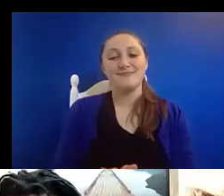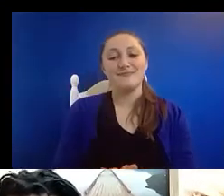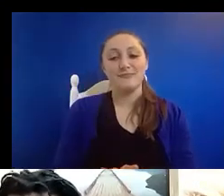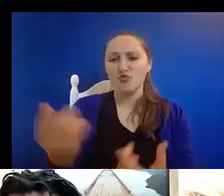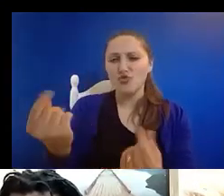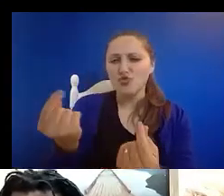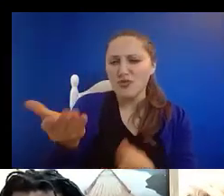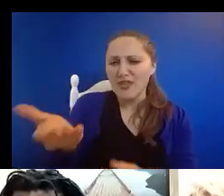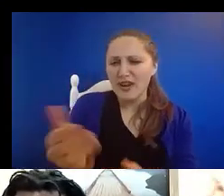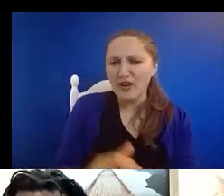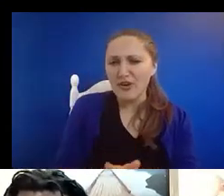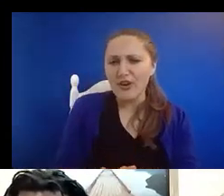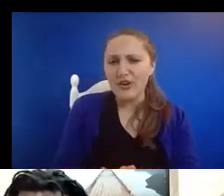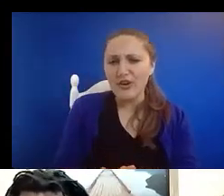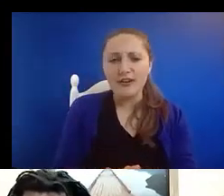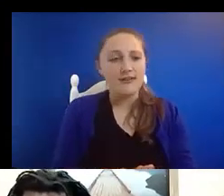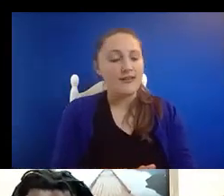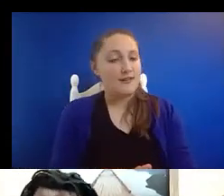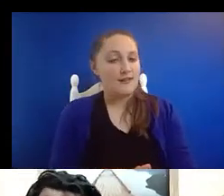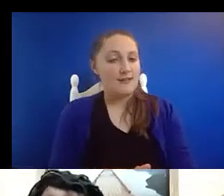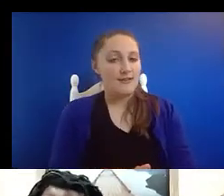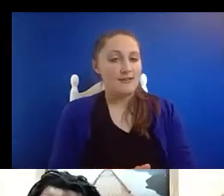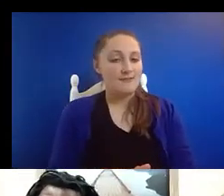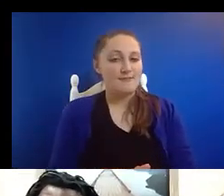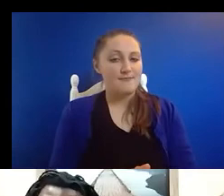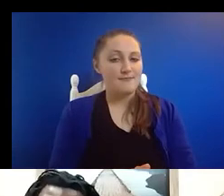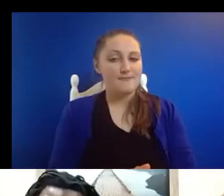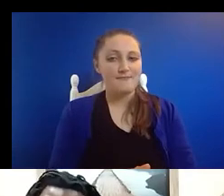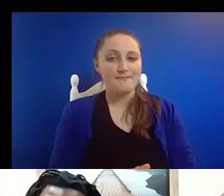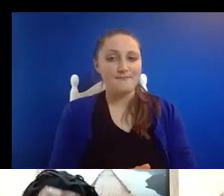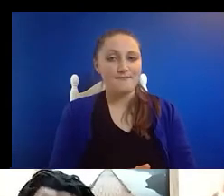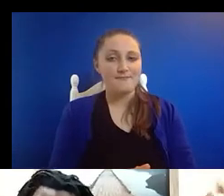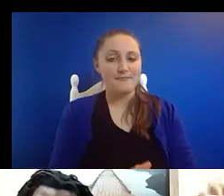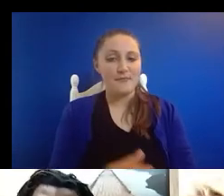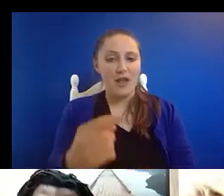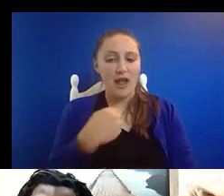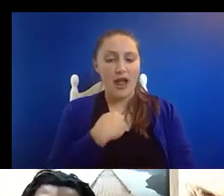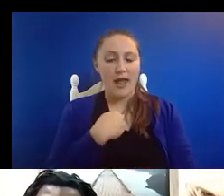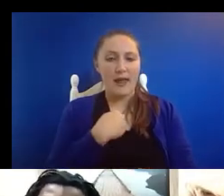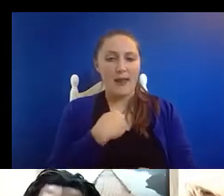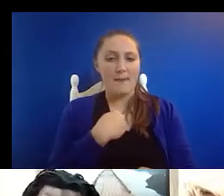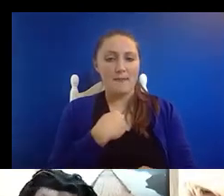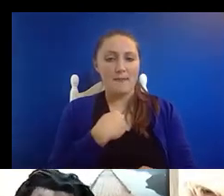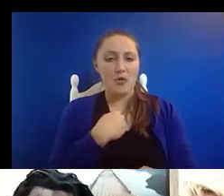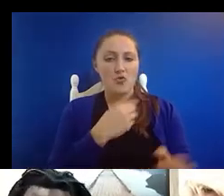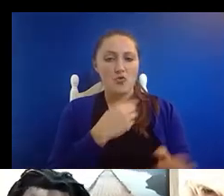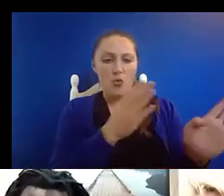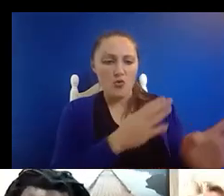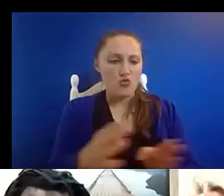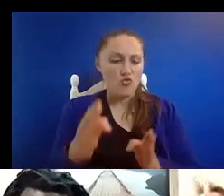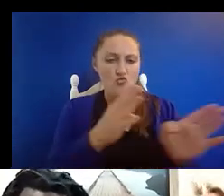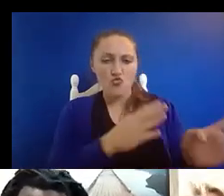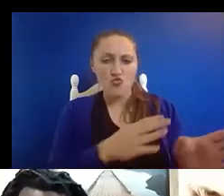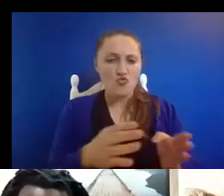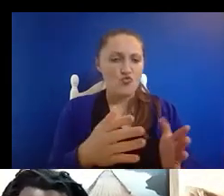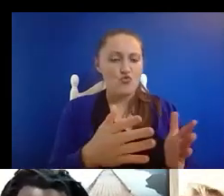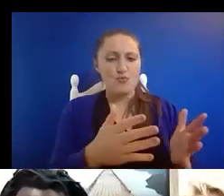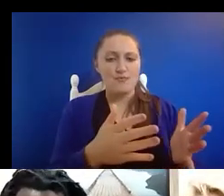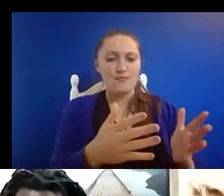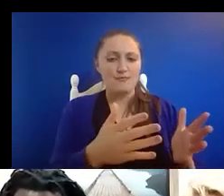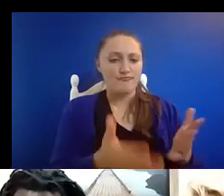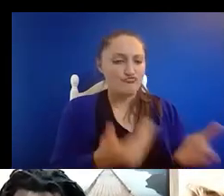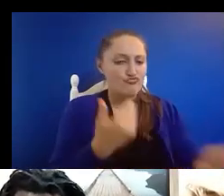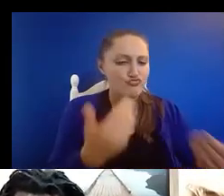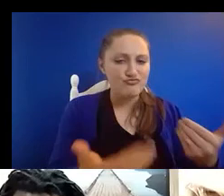there? I'm going through stuff in the cart. Awesome. Next